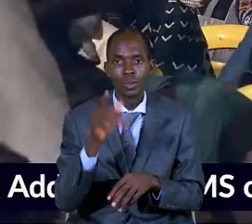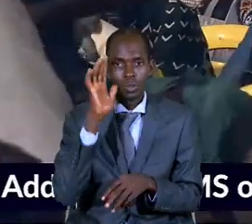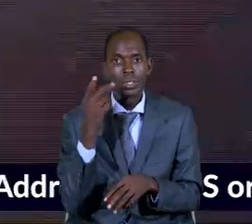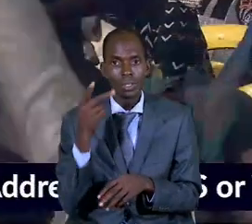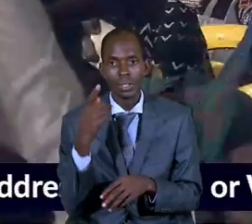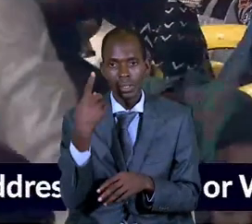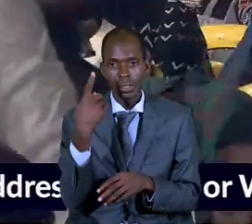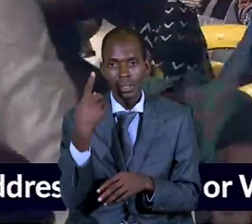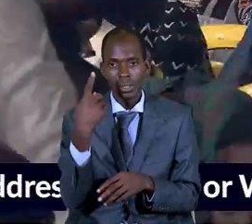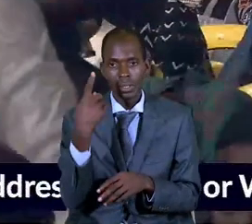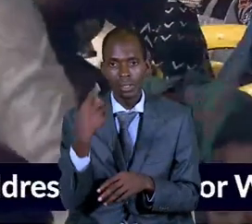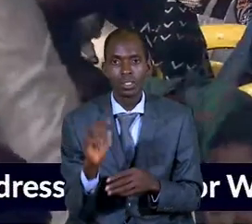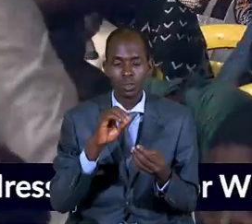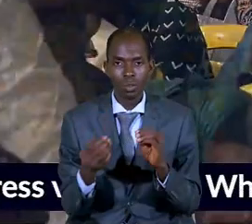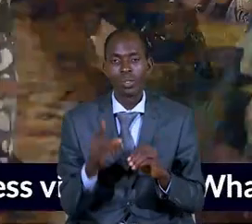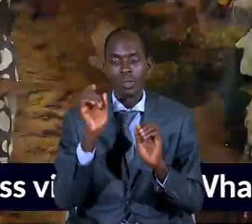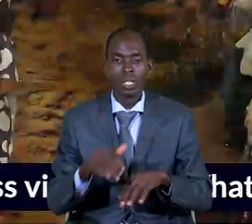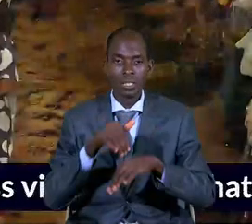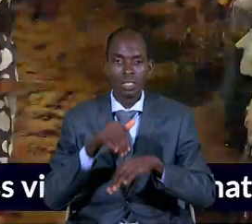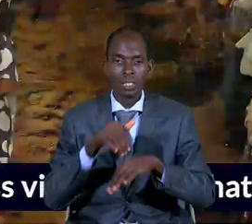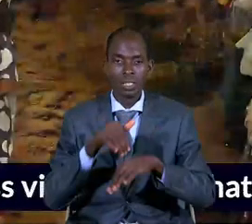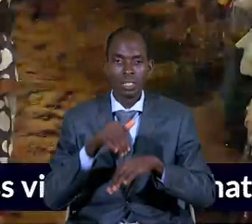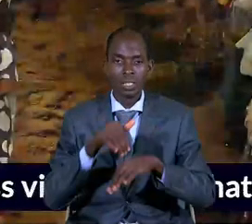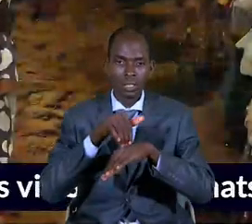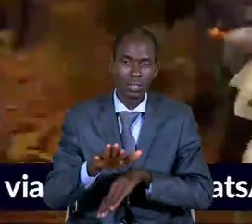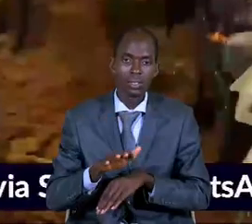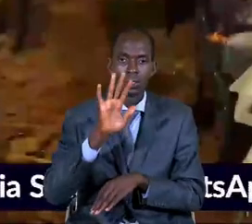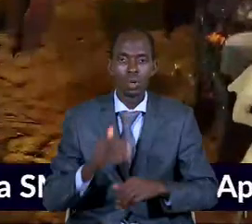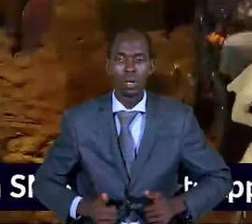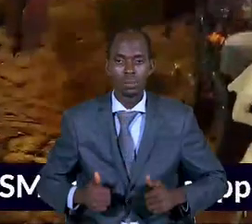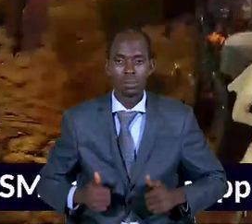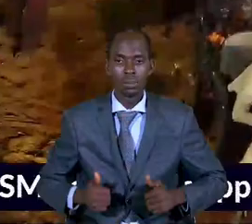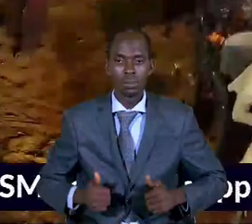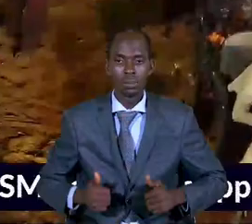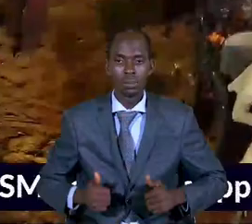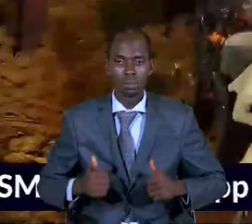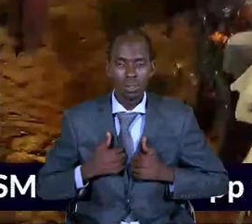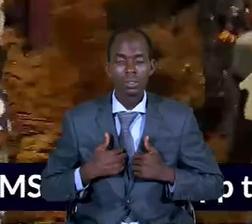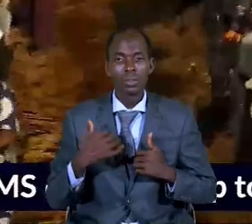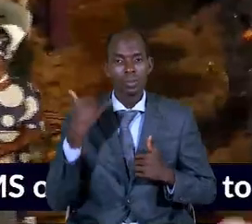There is also email address online for online